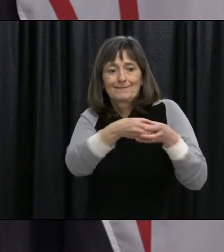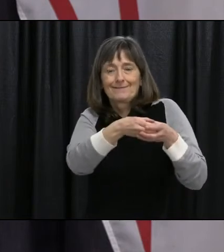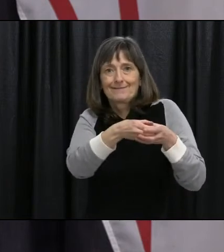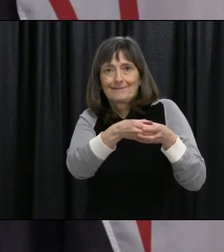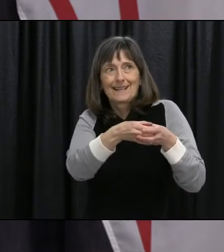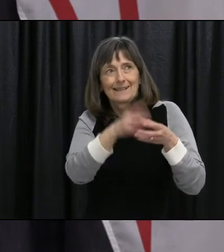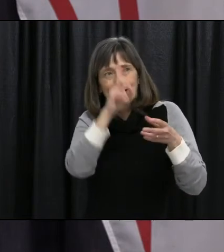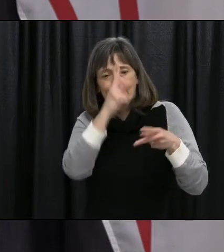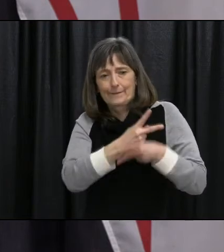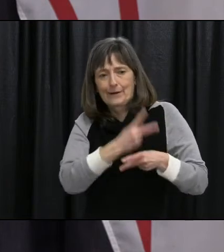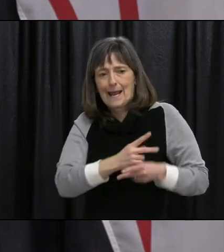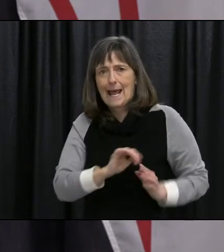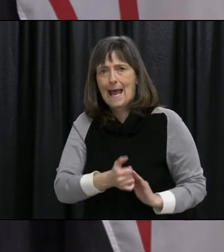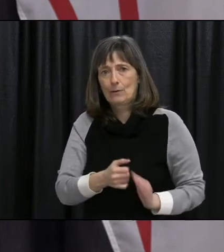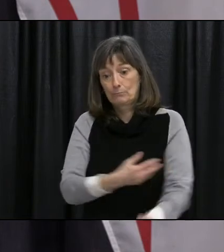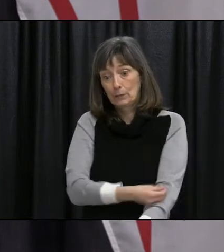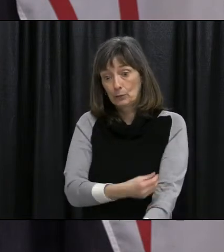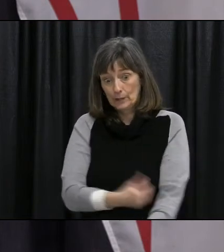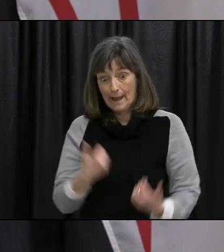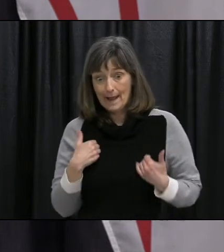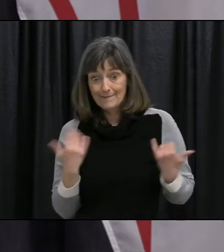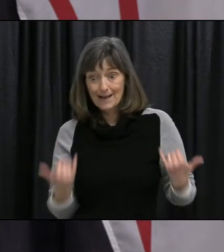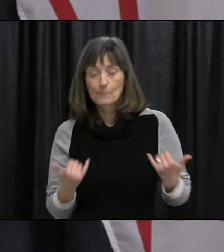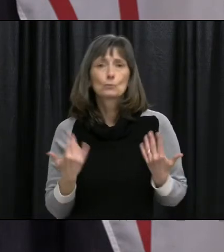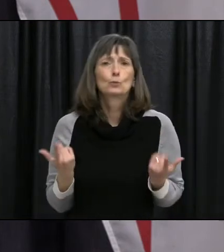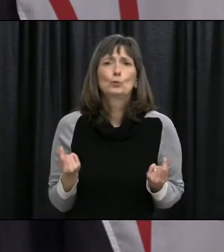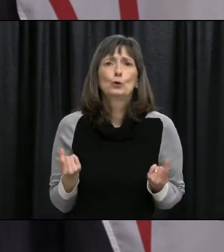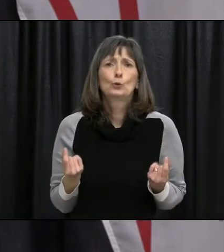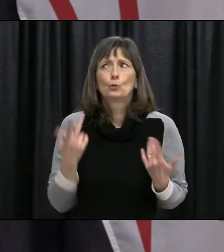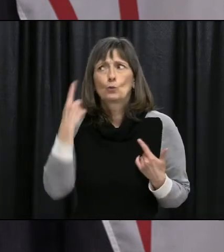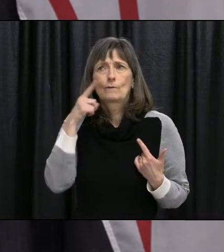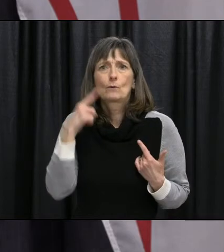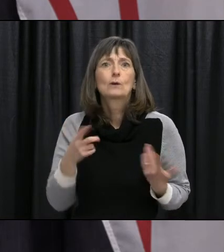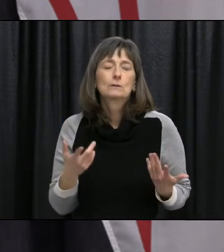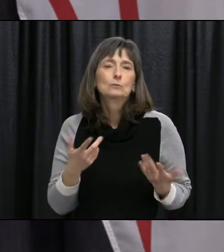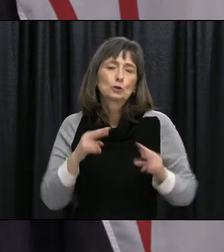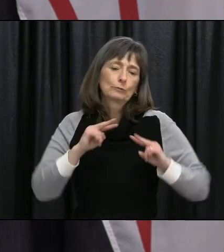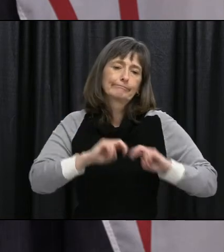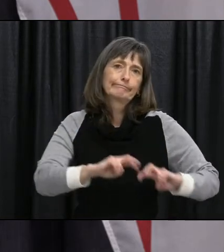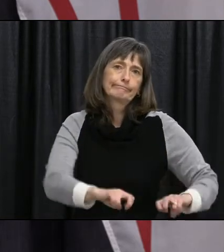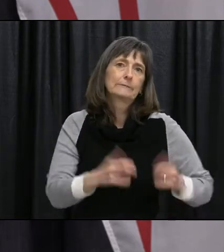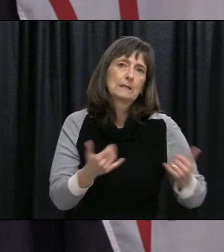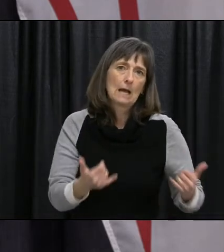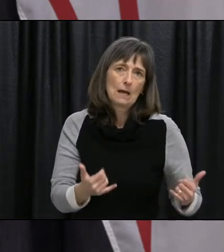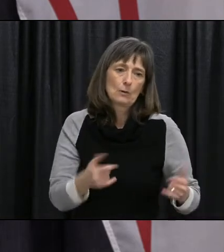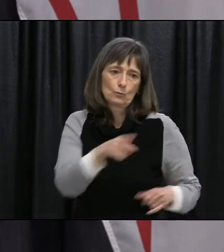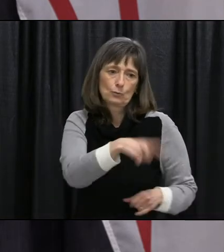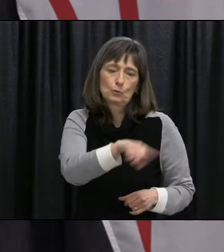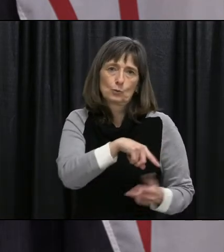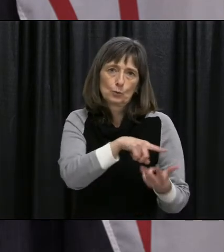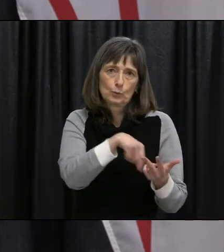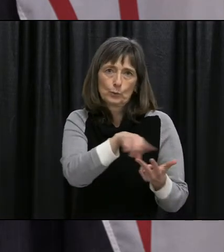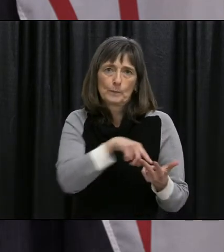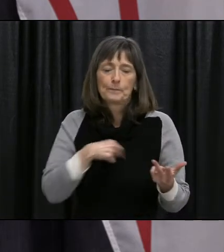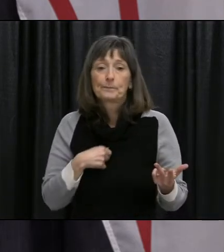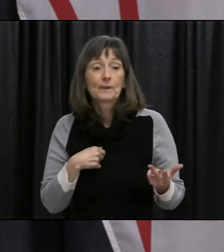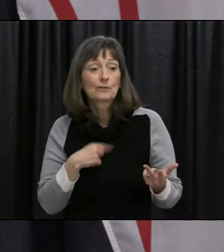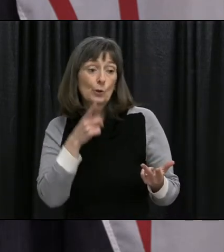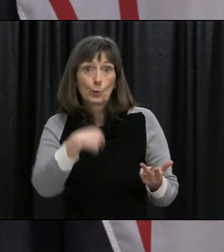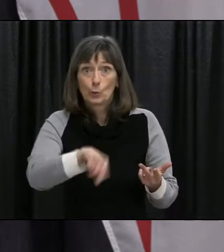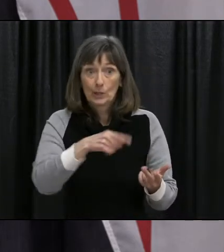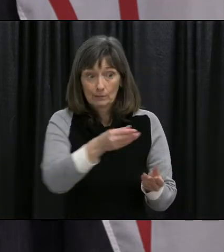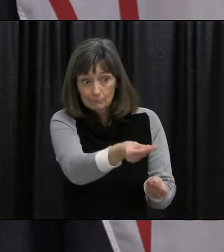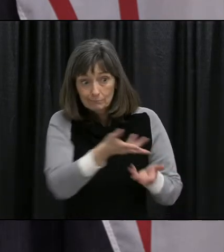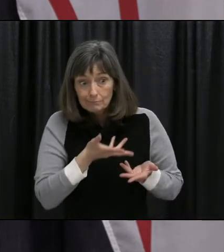way to use these types of testing. And so we'll certainly be waiting for further information from that group